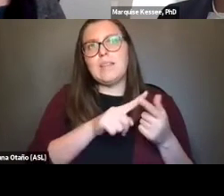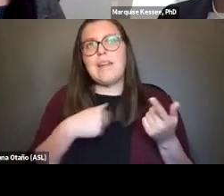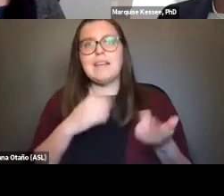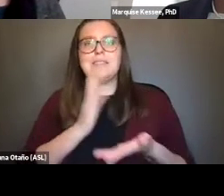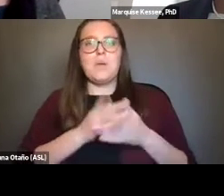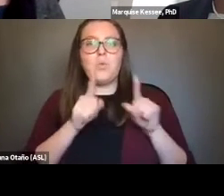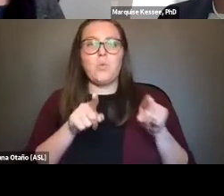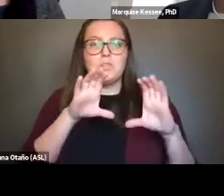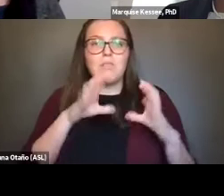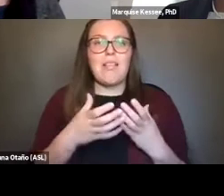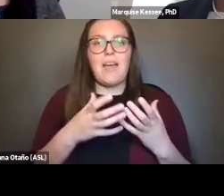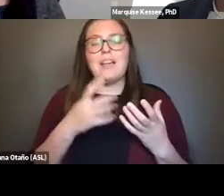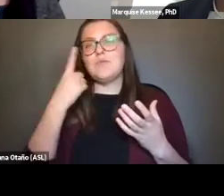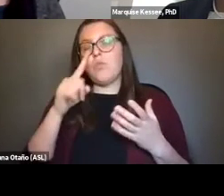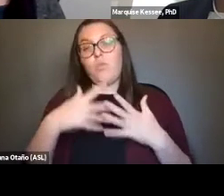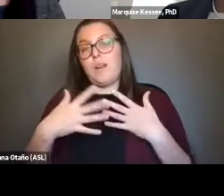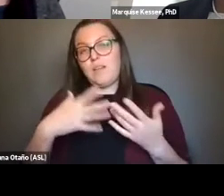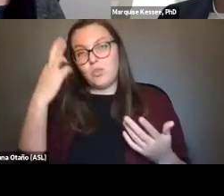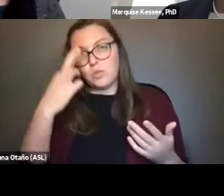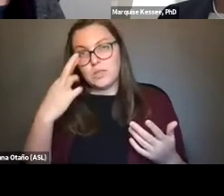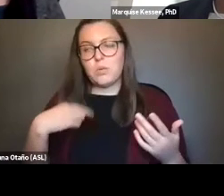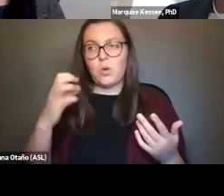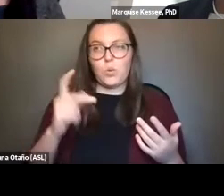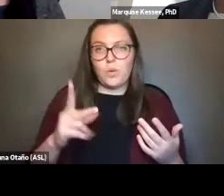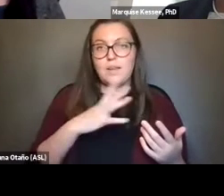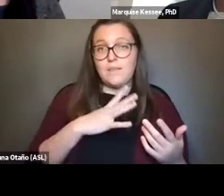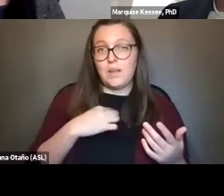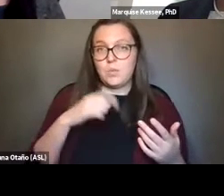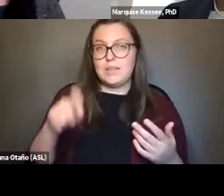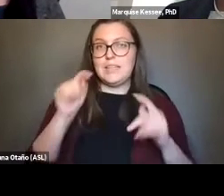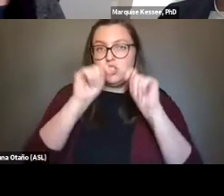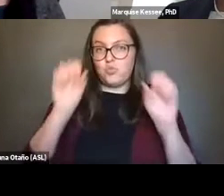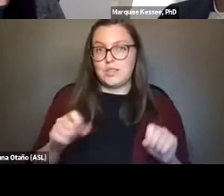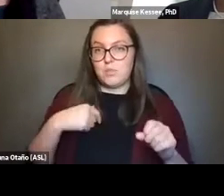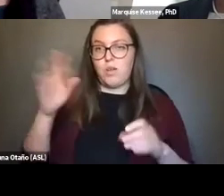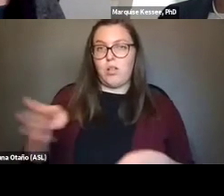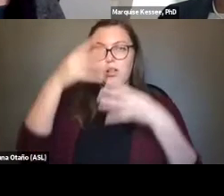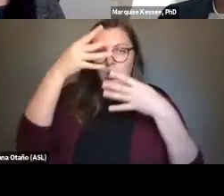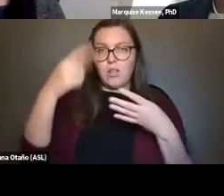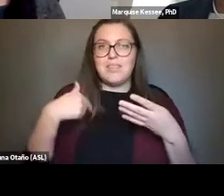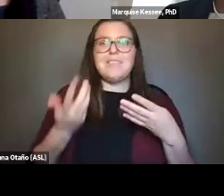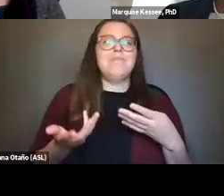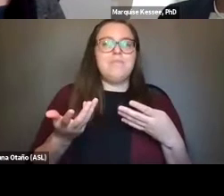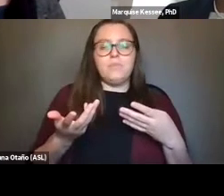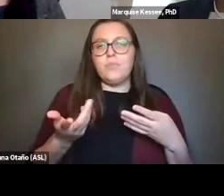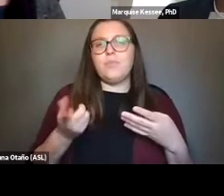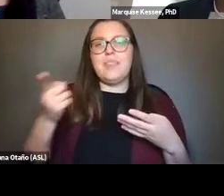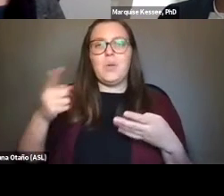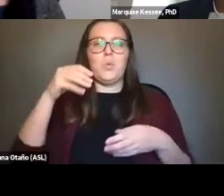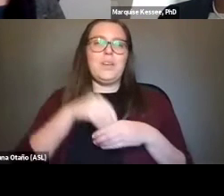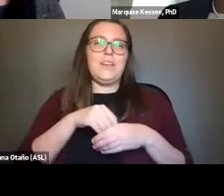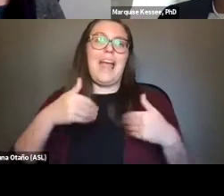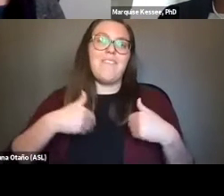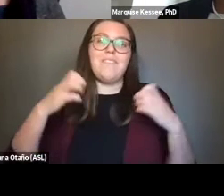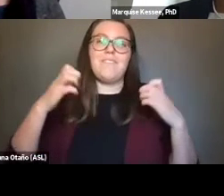whatever reason. And we're like, okay, well, we need a transcript. And then when we get the transcript, they are in academic issues with